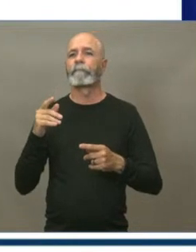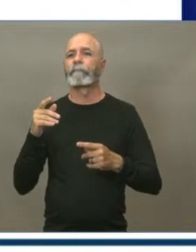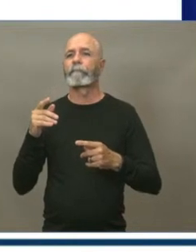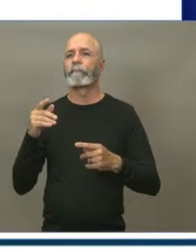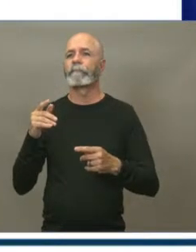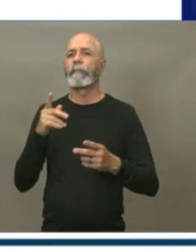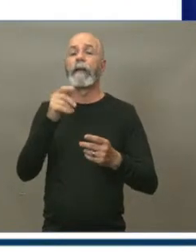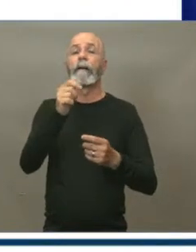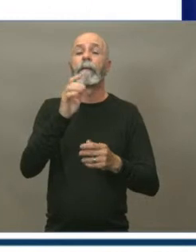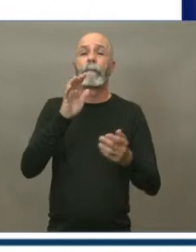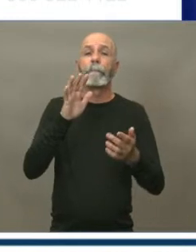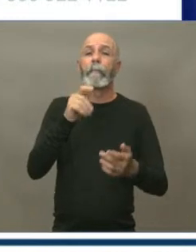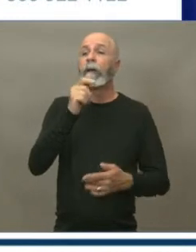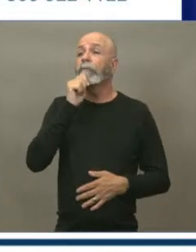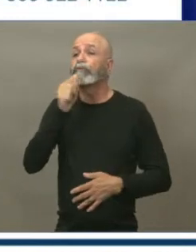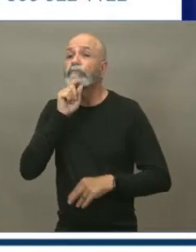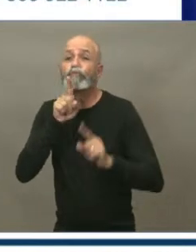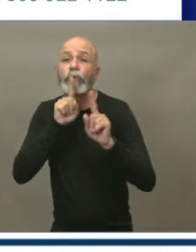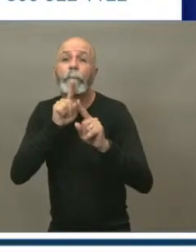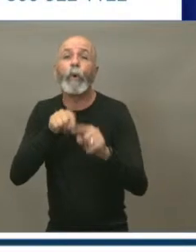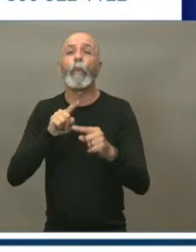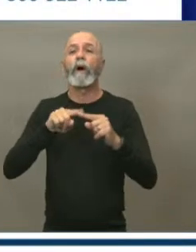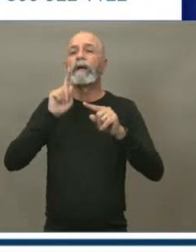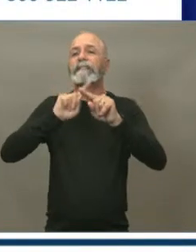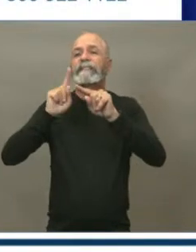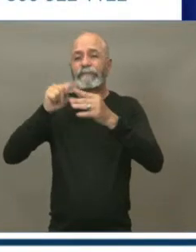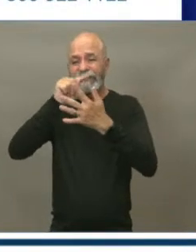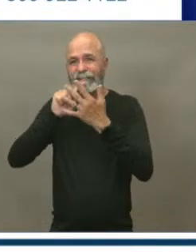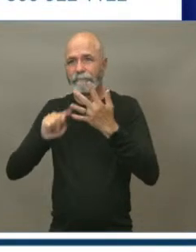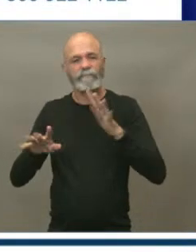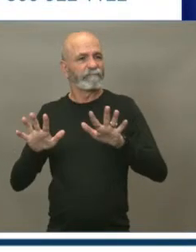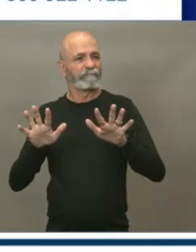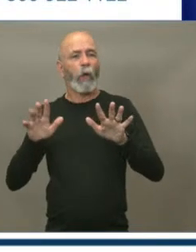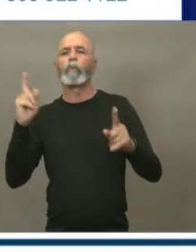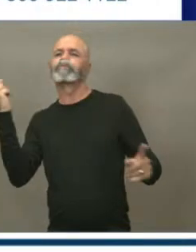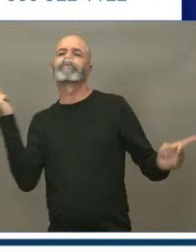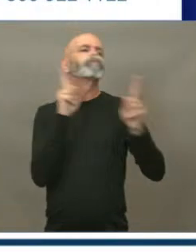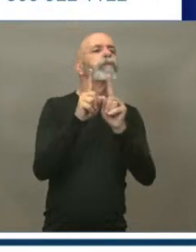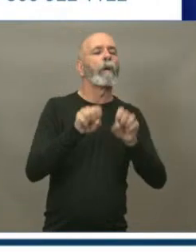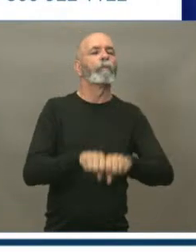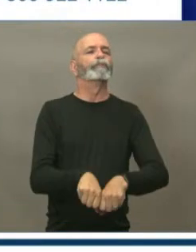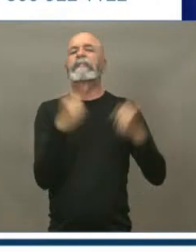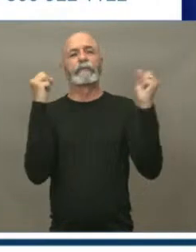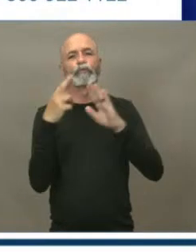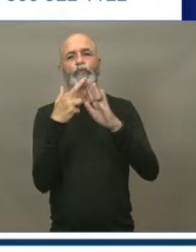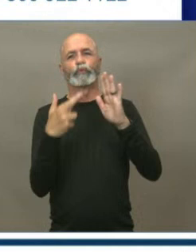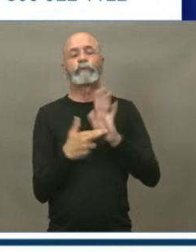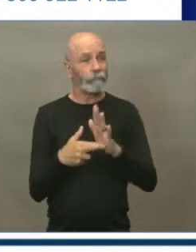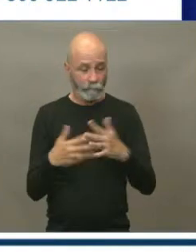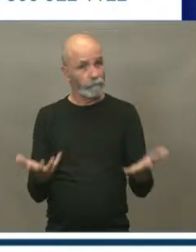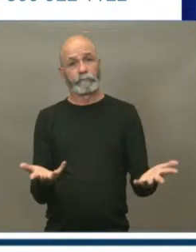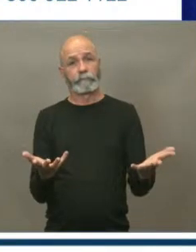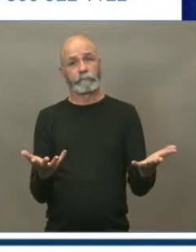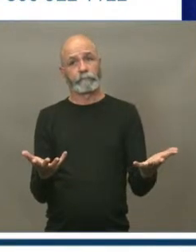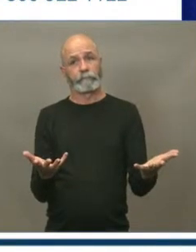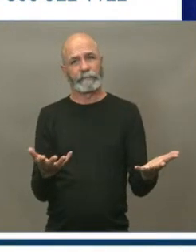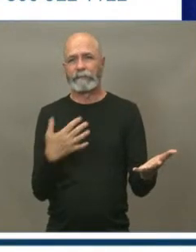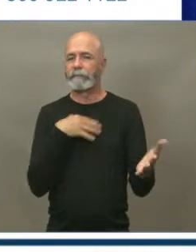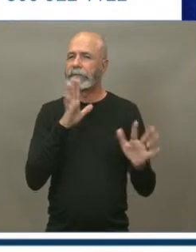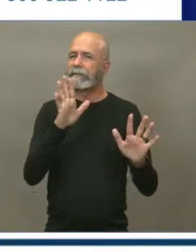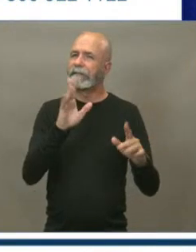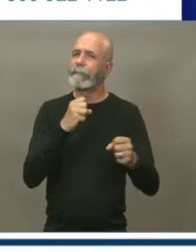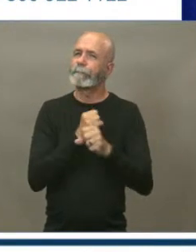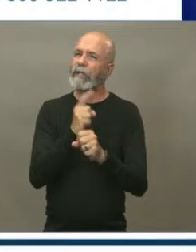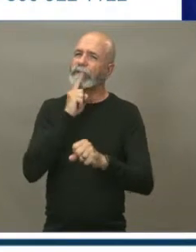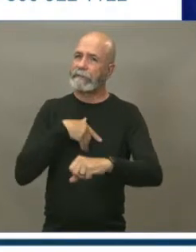and willfully break the public health protocols that were put in place to keep people safe. There's no question these people